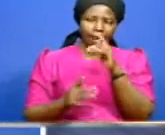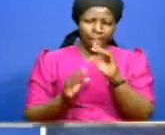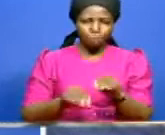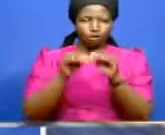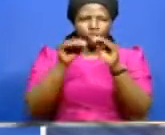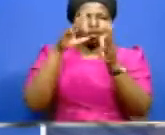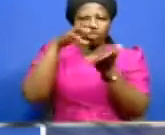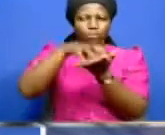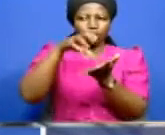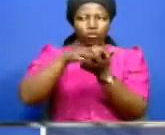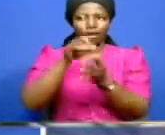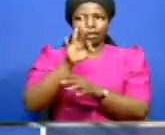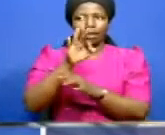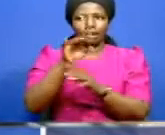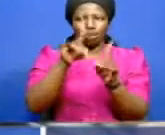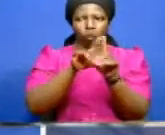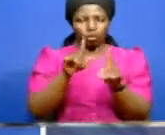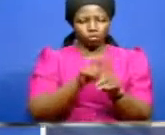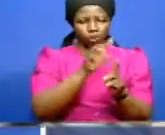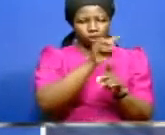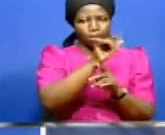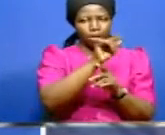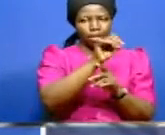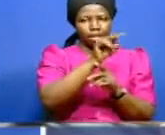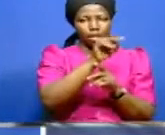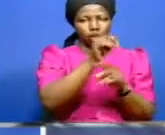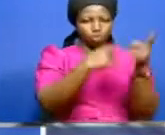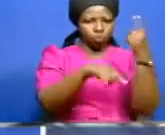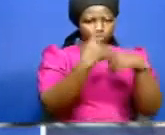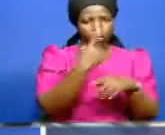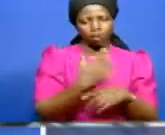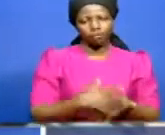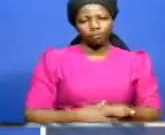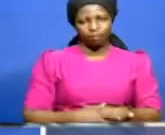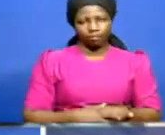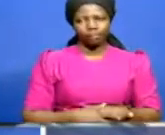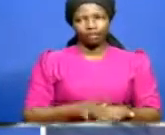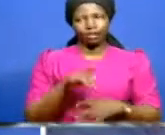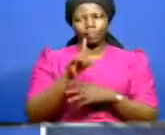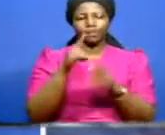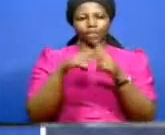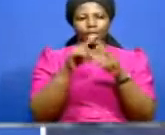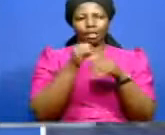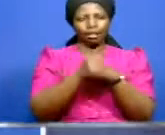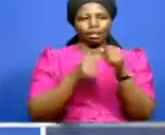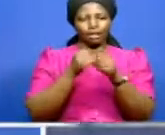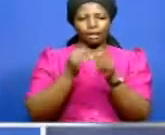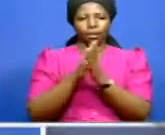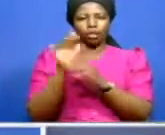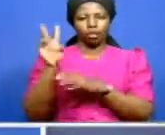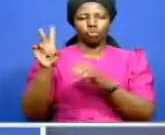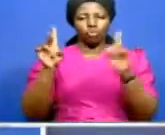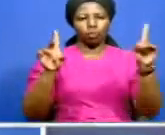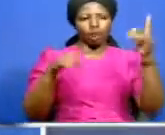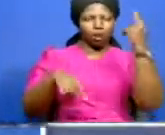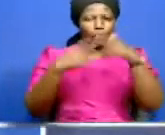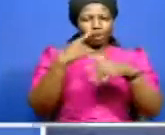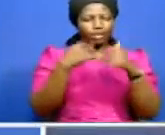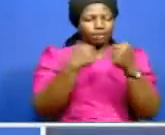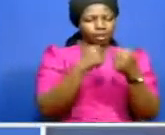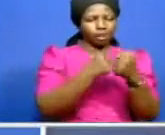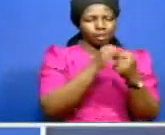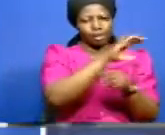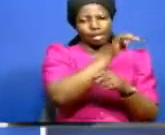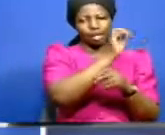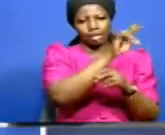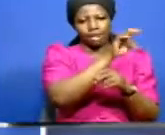Matano, on the other hand, won 4 matches and shared the spoils once. Wazito started the year with a 2-1 win over Nairobi City Stars at Utalii Grounds